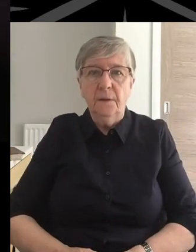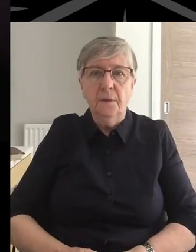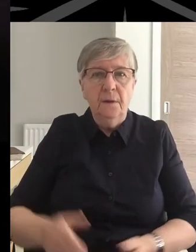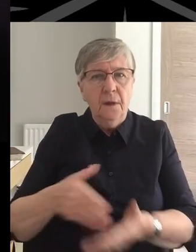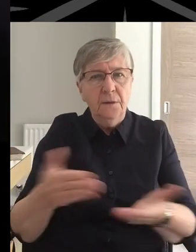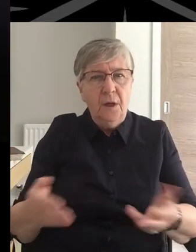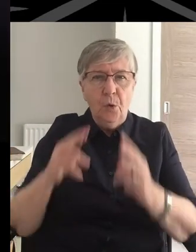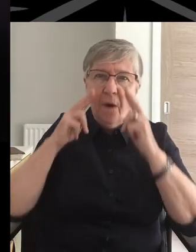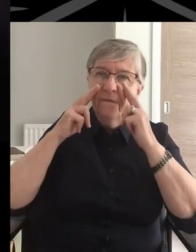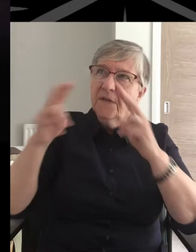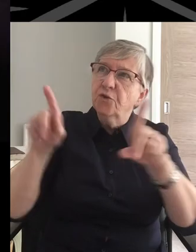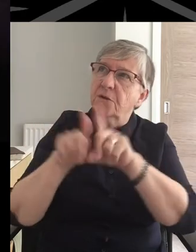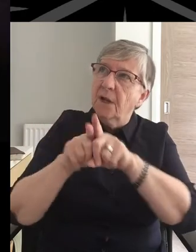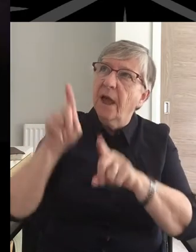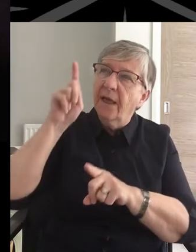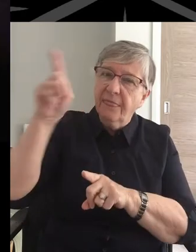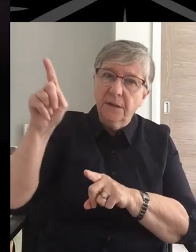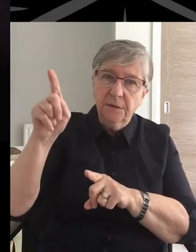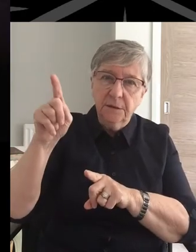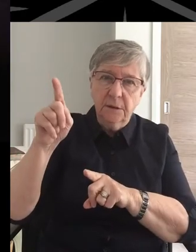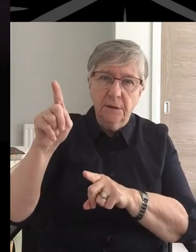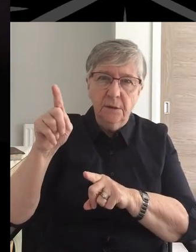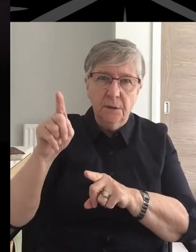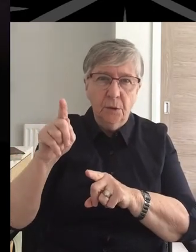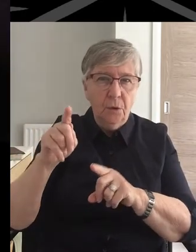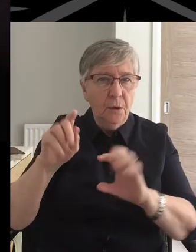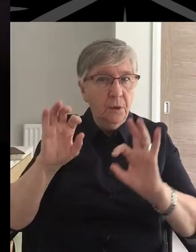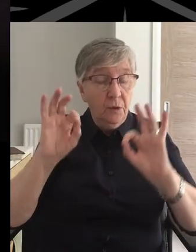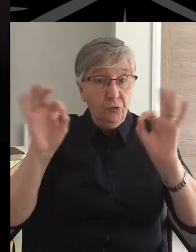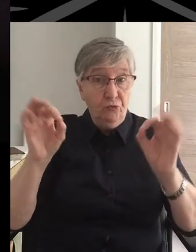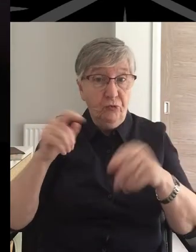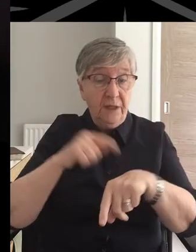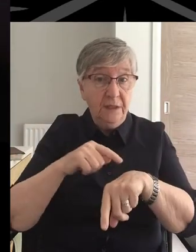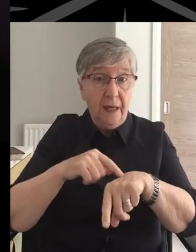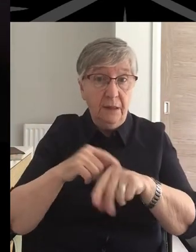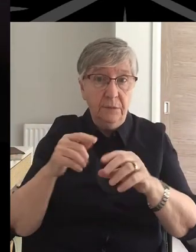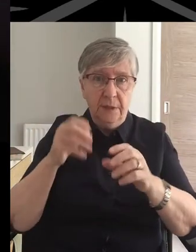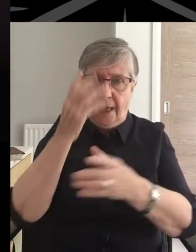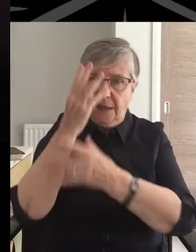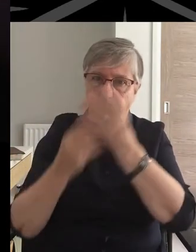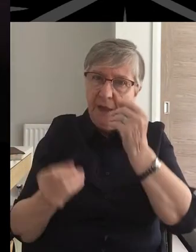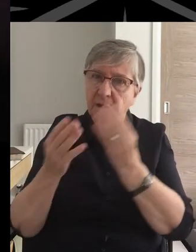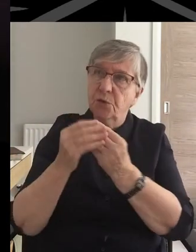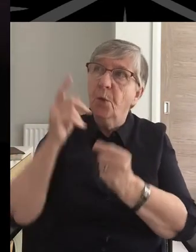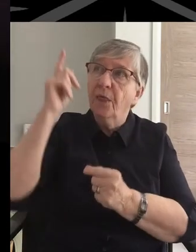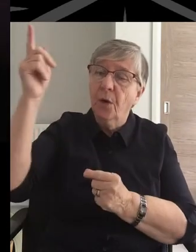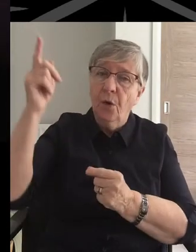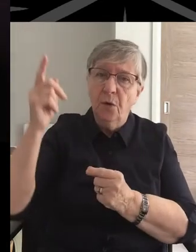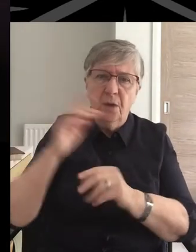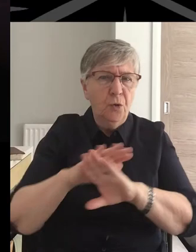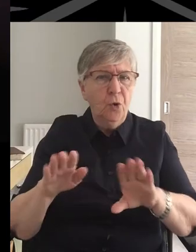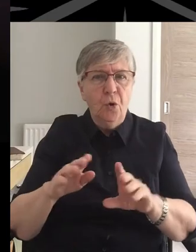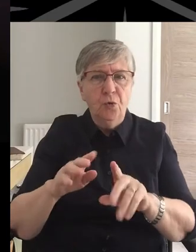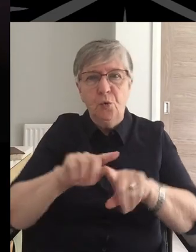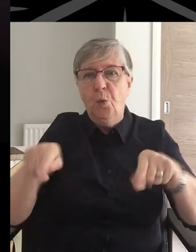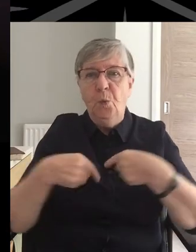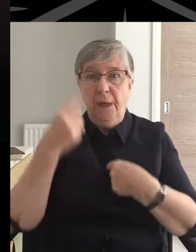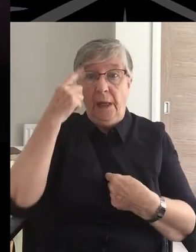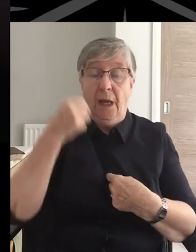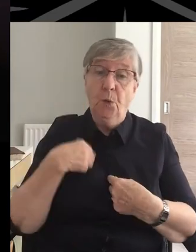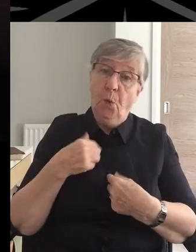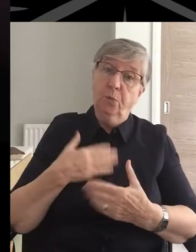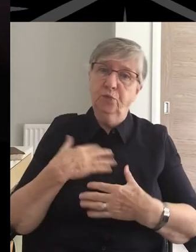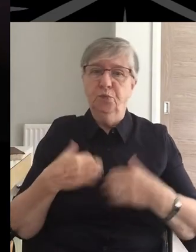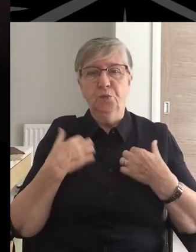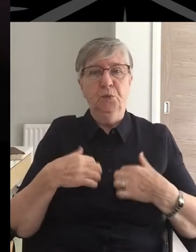Now, visions like this, religious high points and experiences of God, are not just so that we can simply lap them up and enjoy